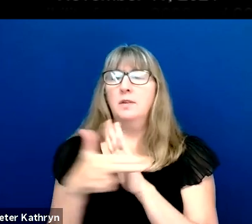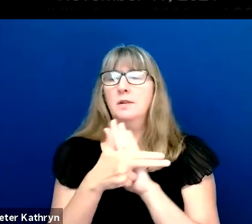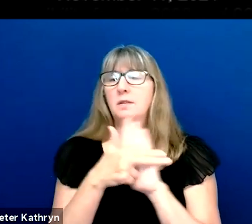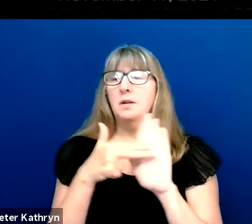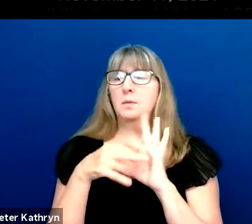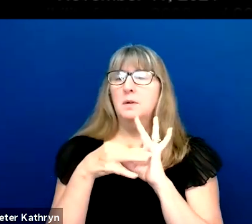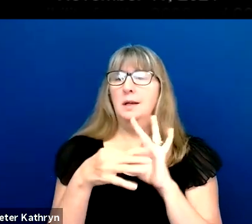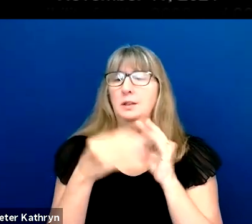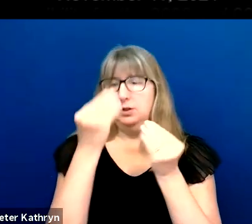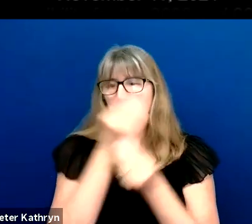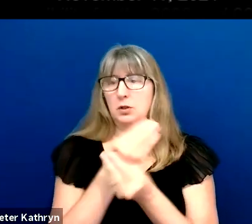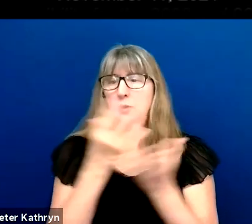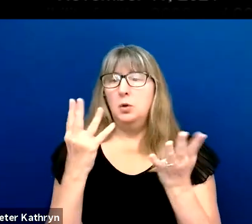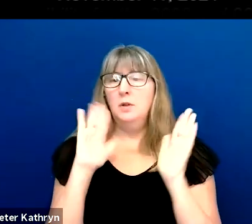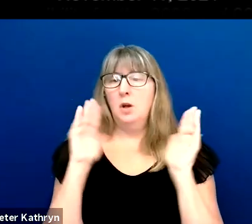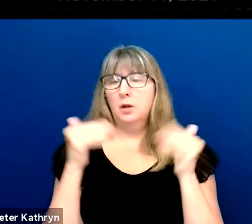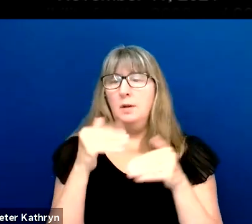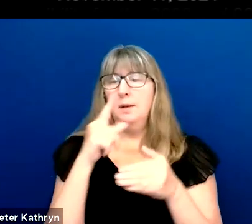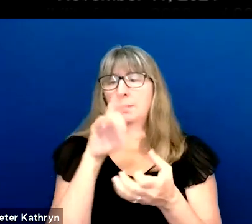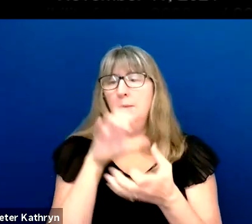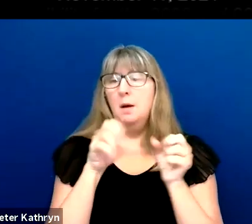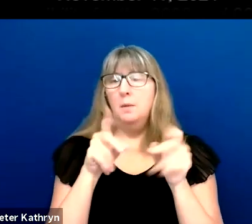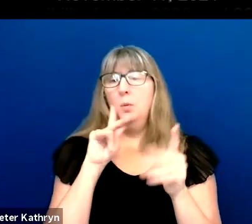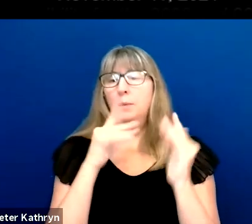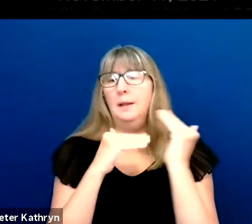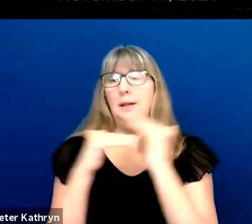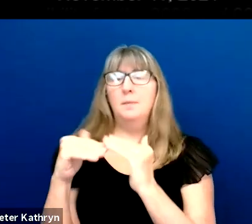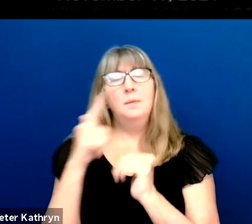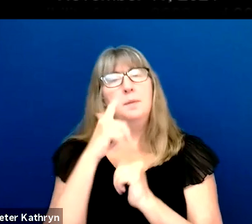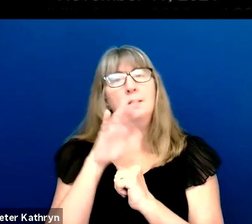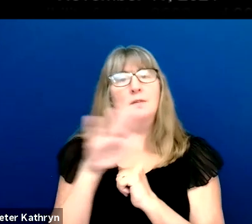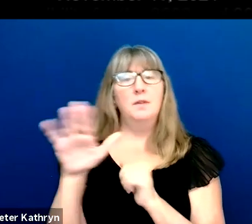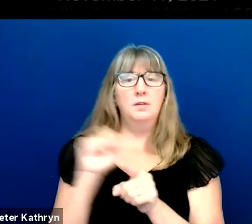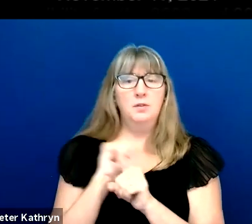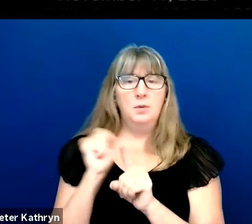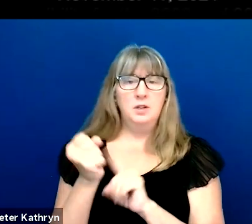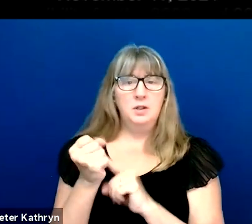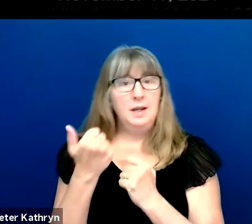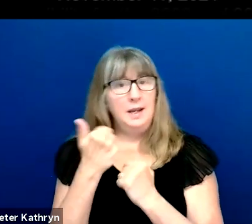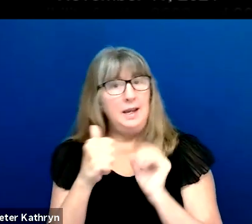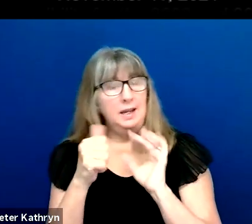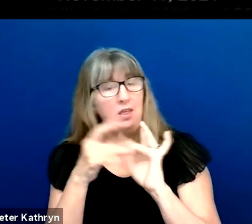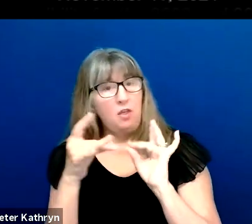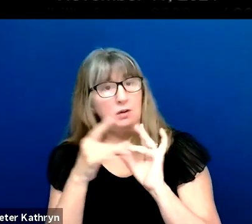disclosing one's autism and the belief that opportunities will be limited based on their condition. Do you have any thoughts there?